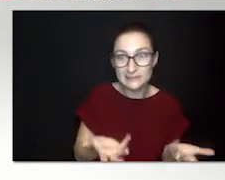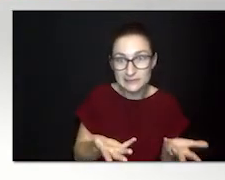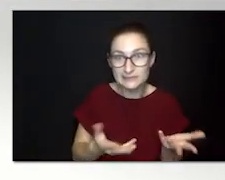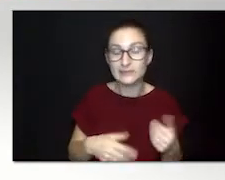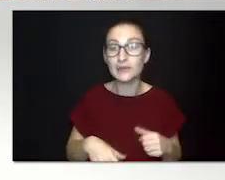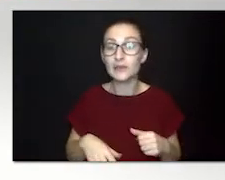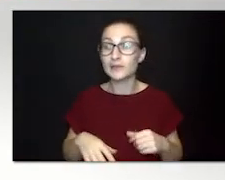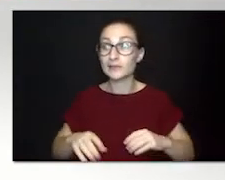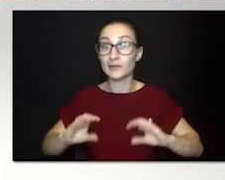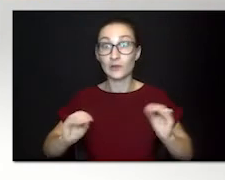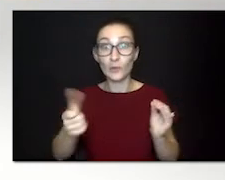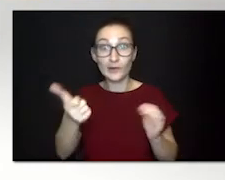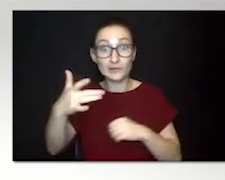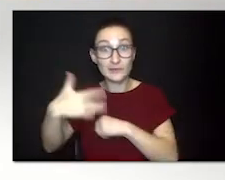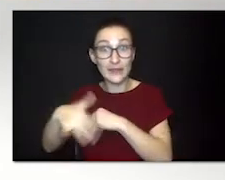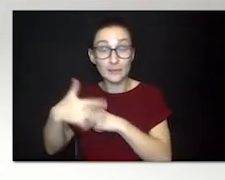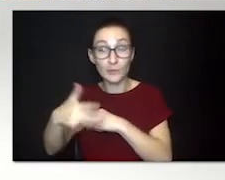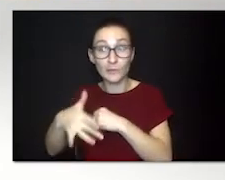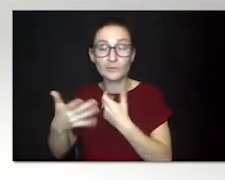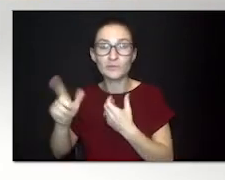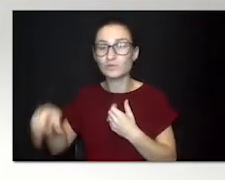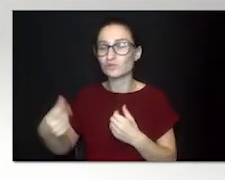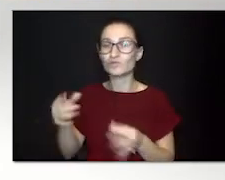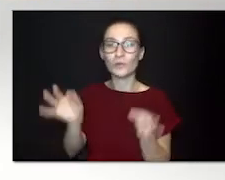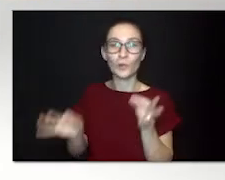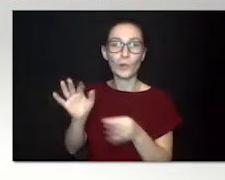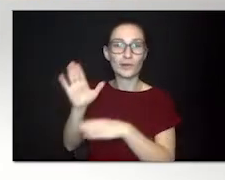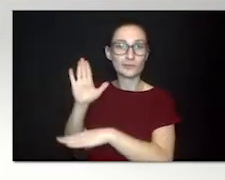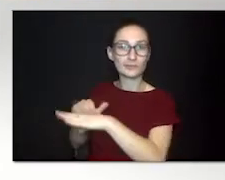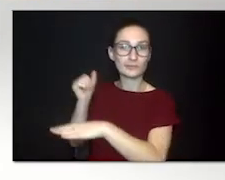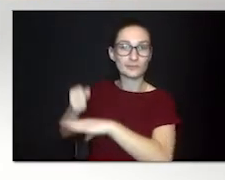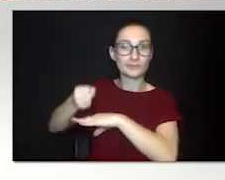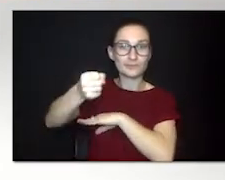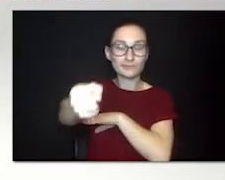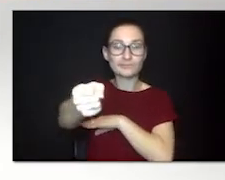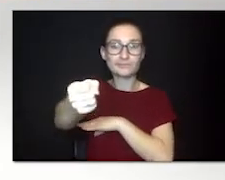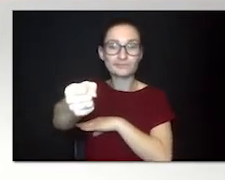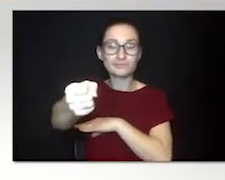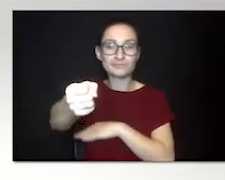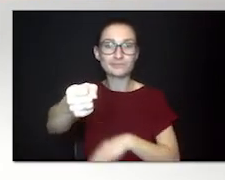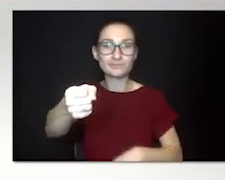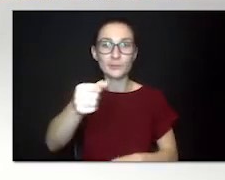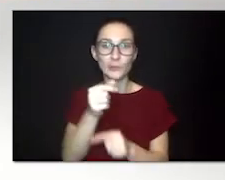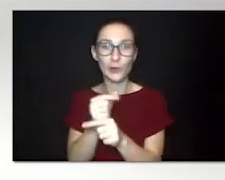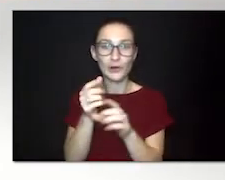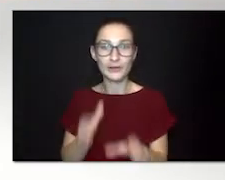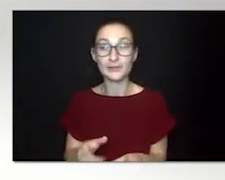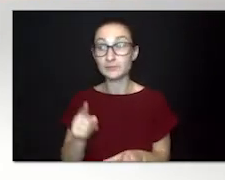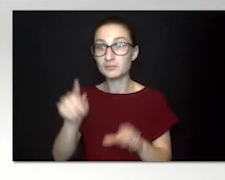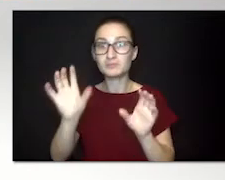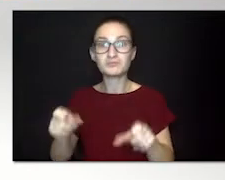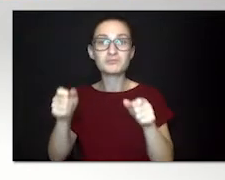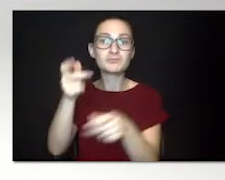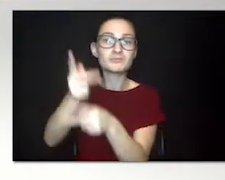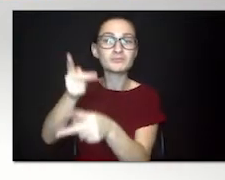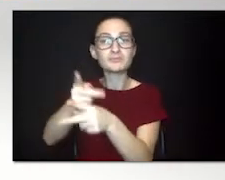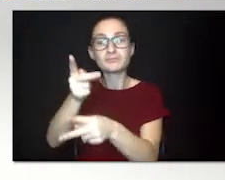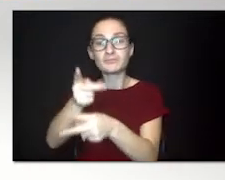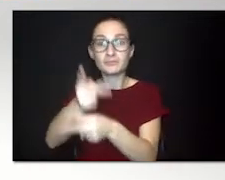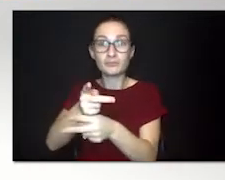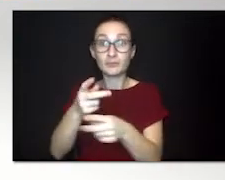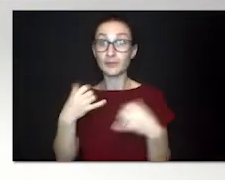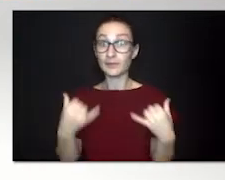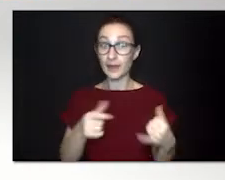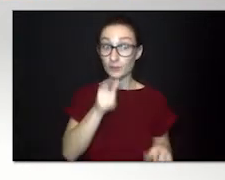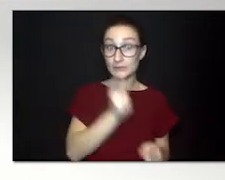no one else available, so it was a professional or court-appointed guardian that ended up stepping in and taking over the care. Once then the sibling